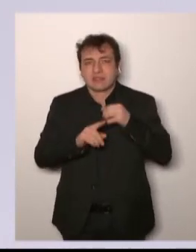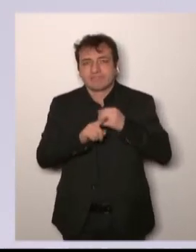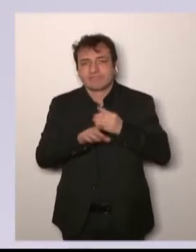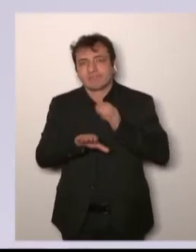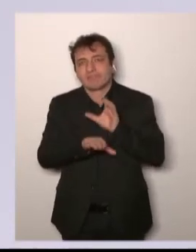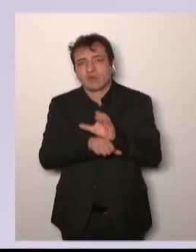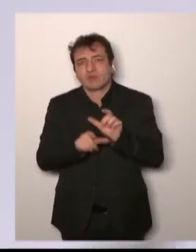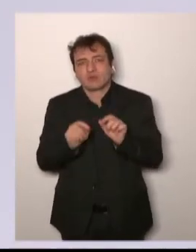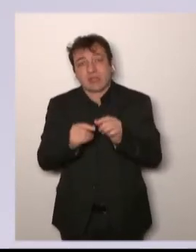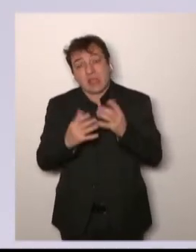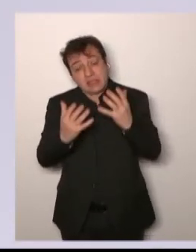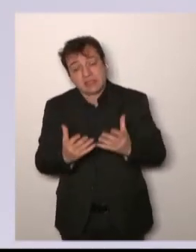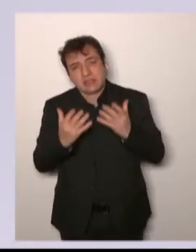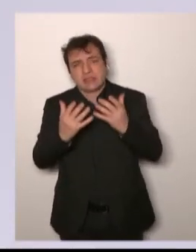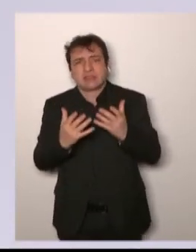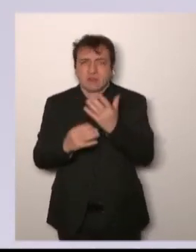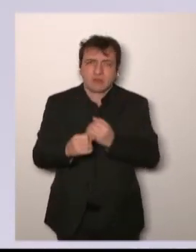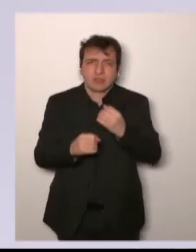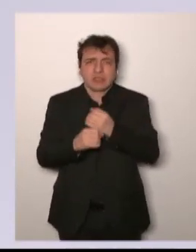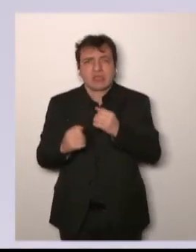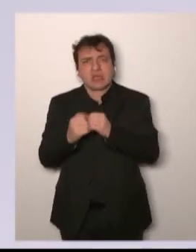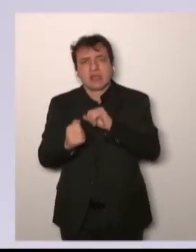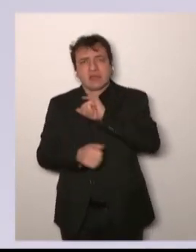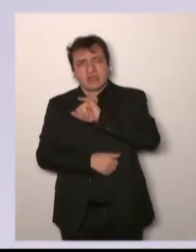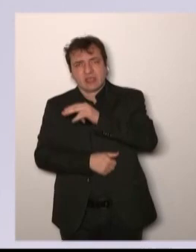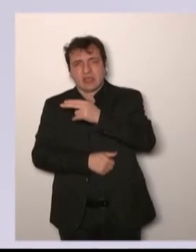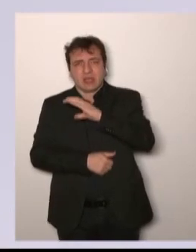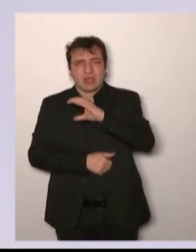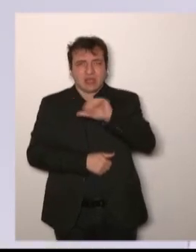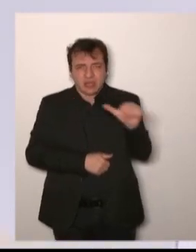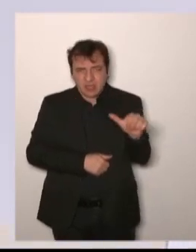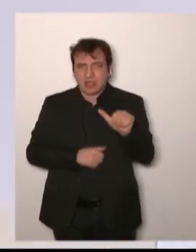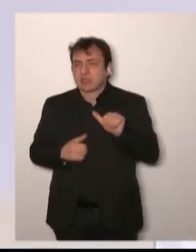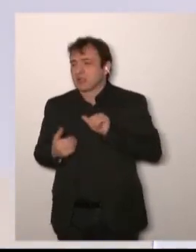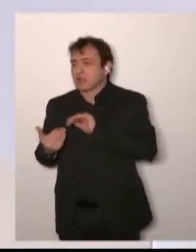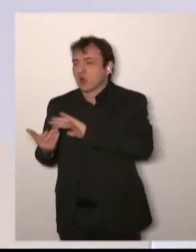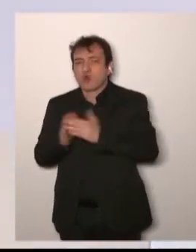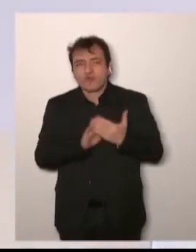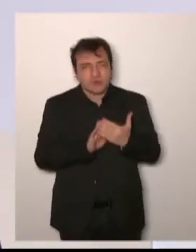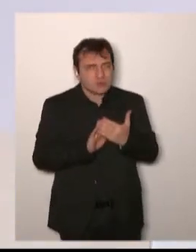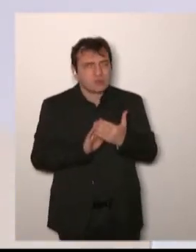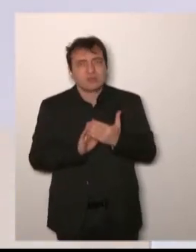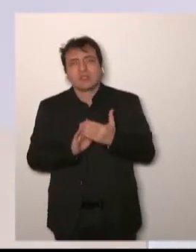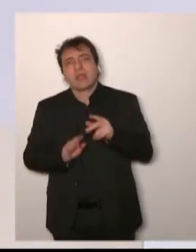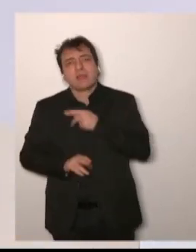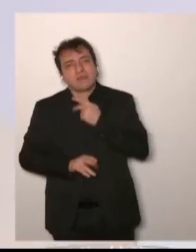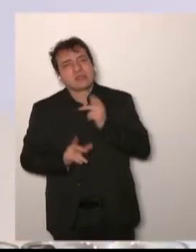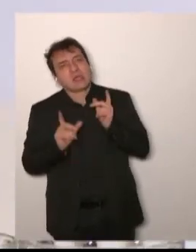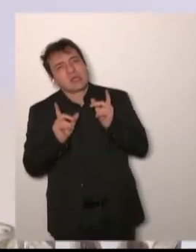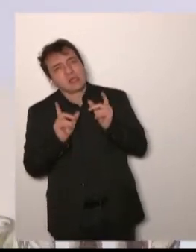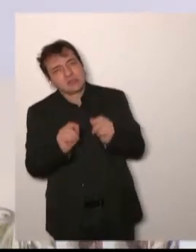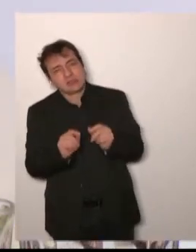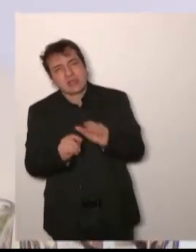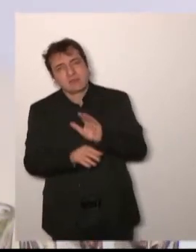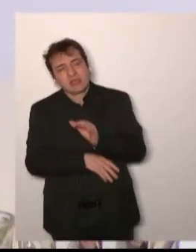cancer community, and the French citizens. The European Commission has tried to match